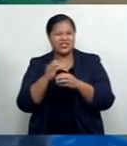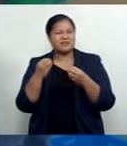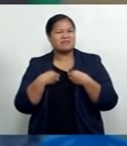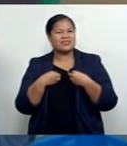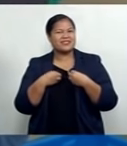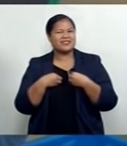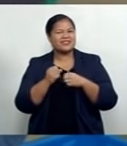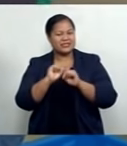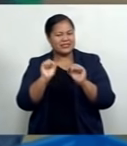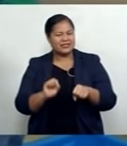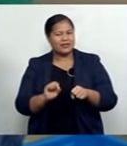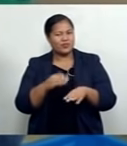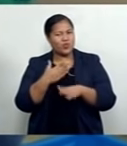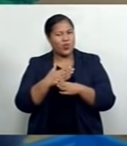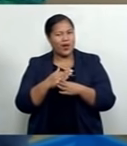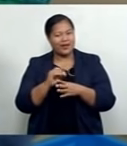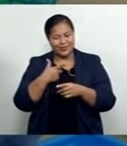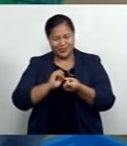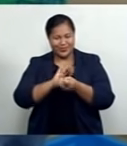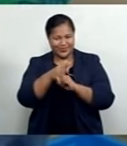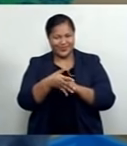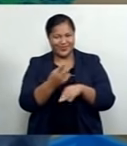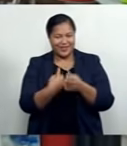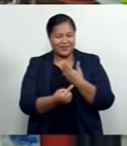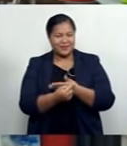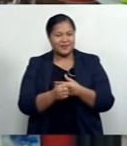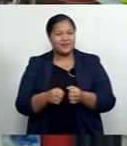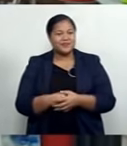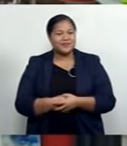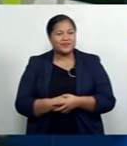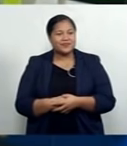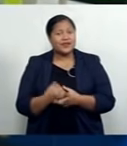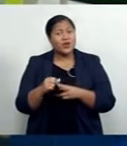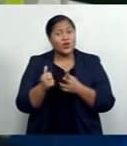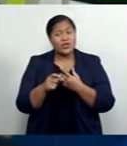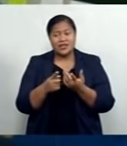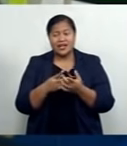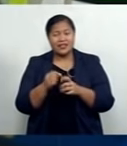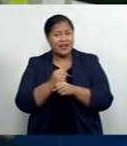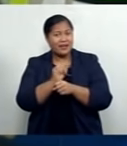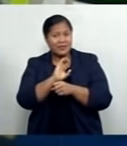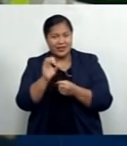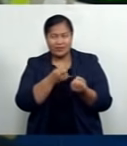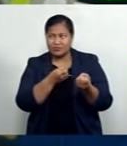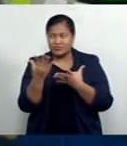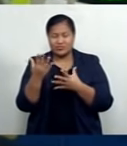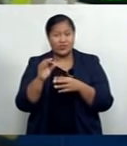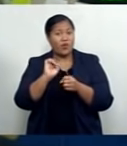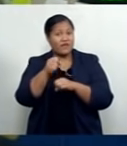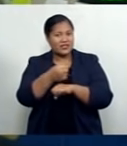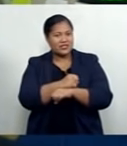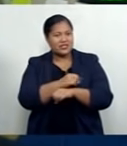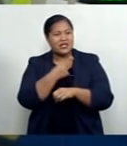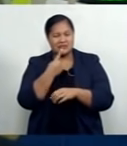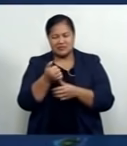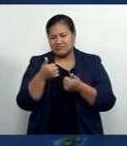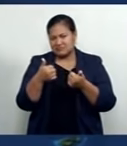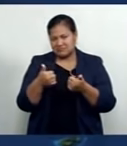operate during this pandemic. On the other hand, those manufacturing for overseas markets have been doing